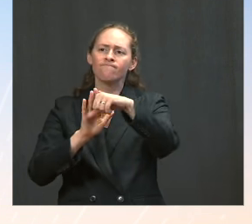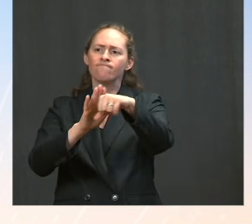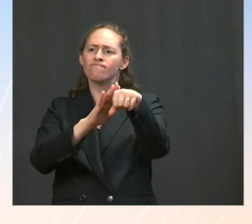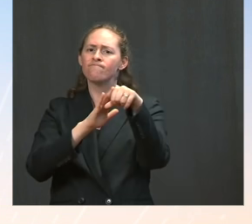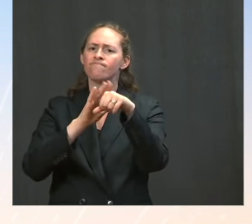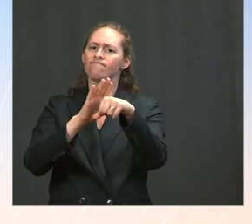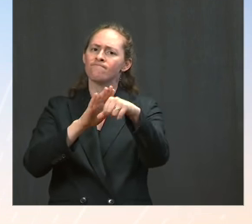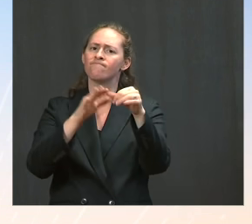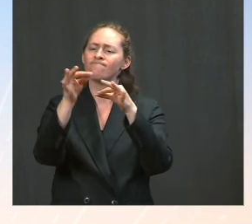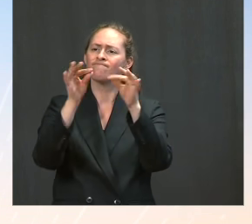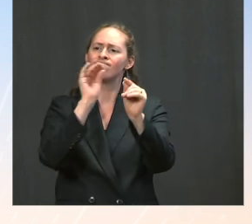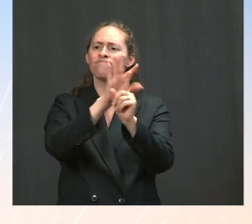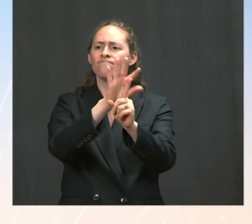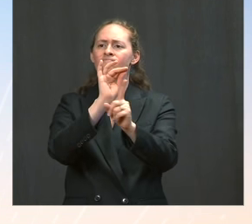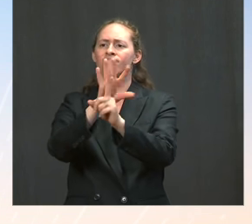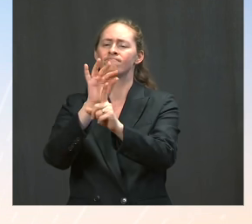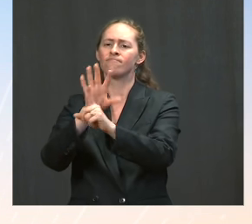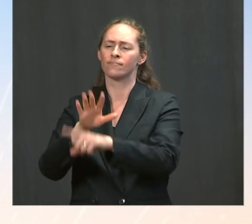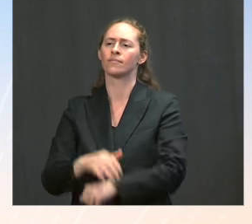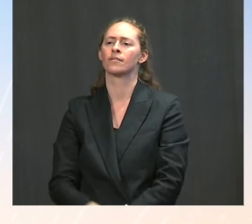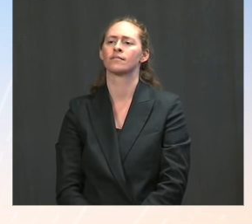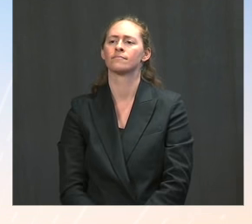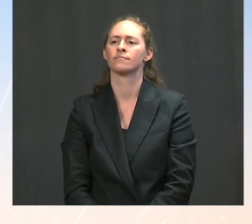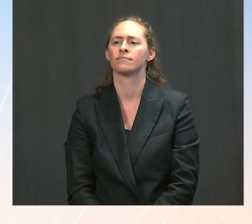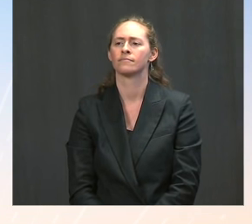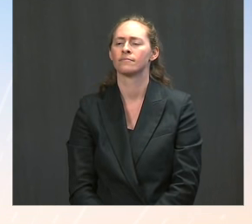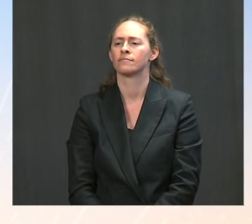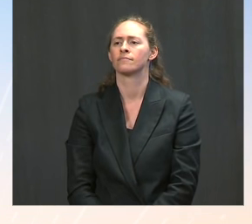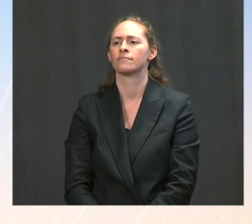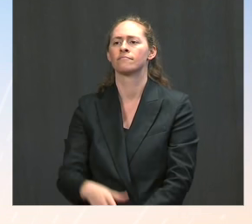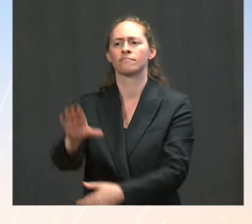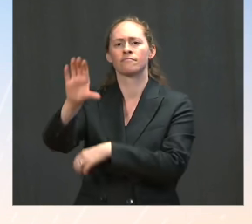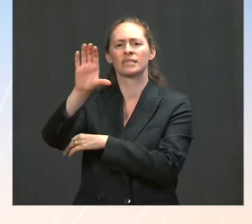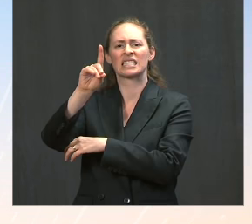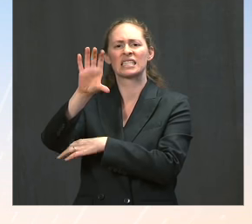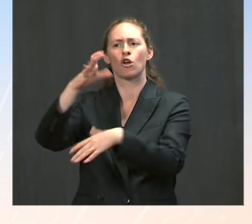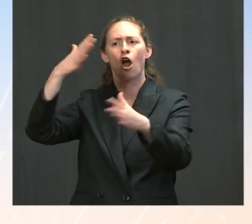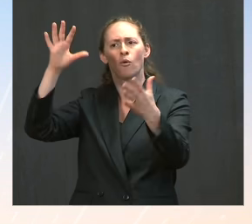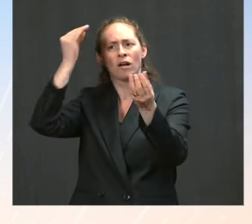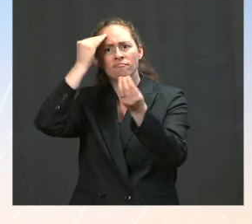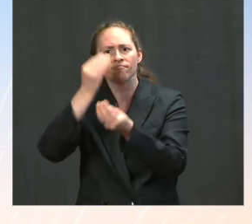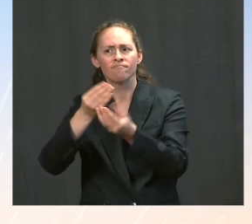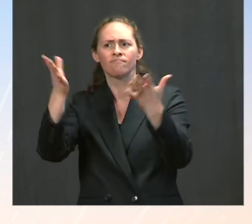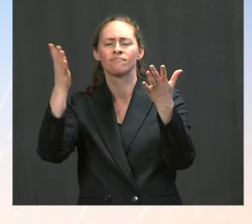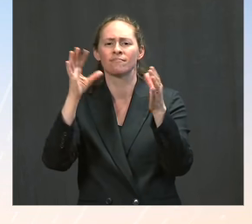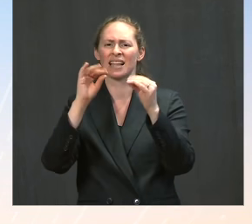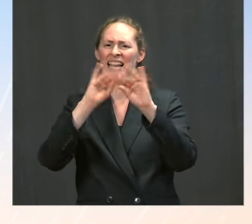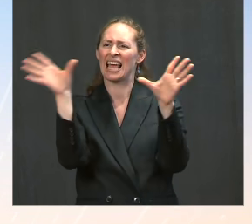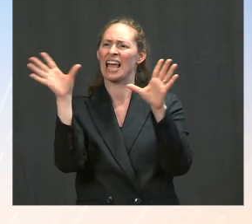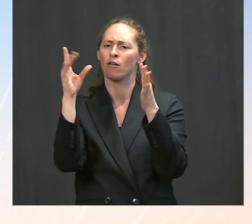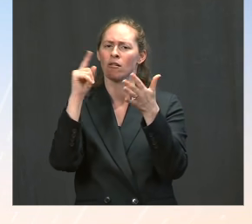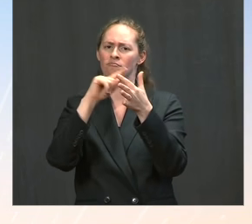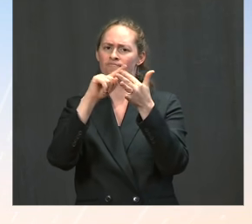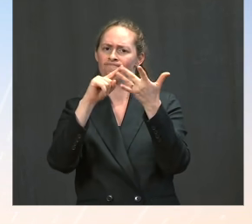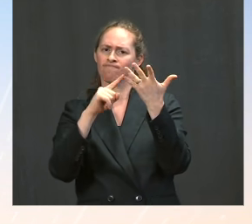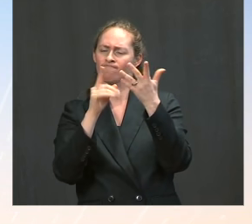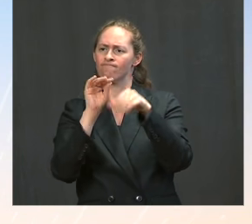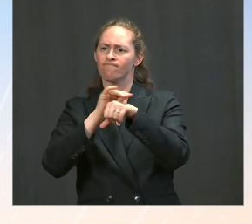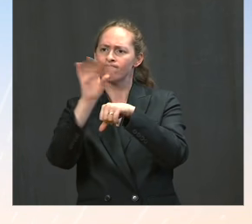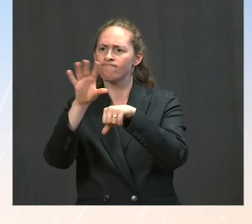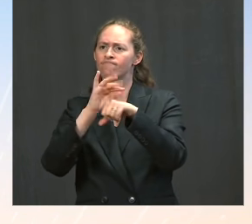that the CDC has put out clear guidelines, clear mitigation steps that can be taken to keep families safe, kids